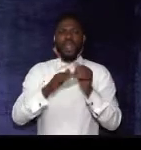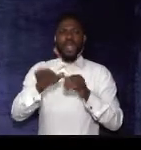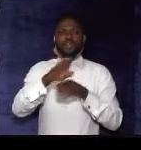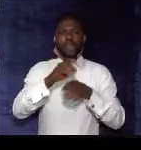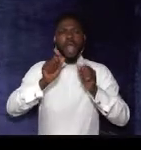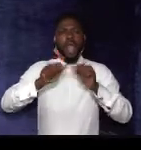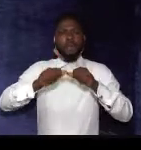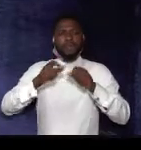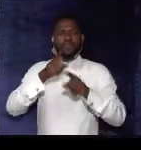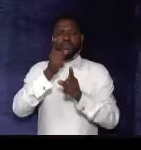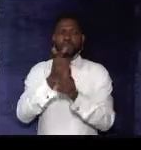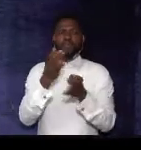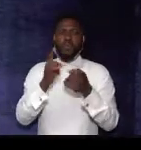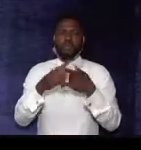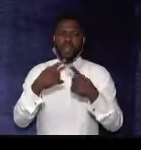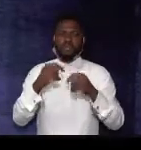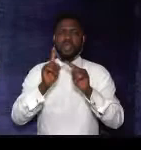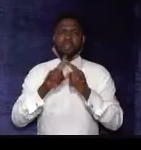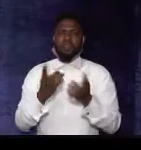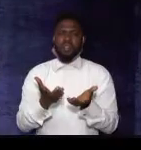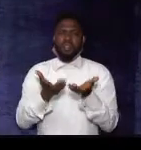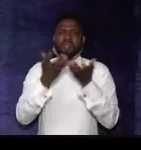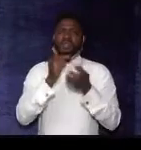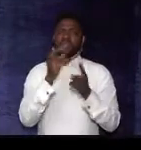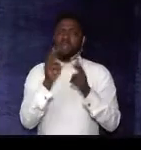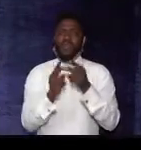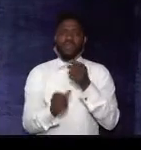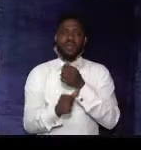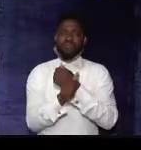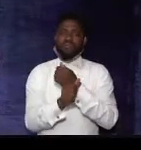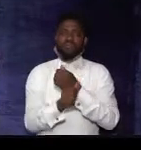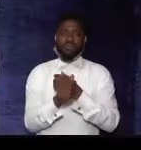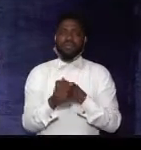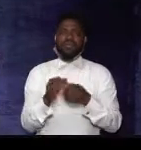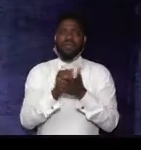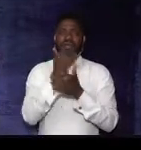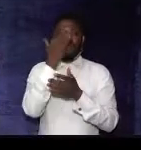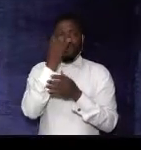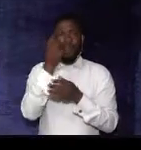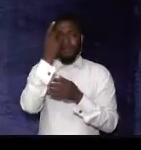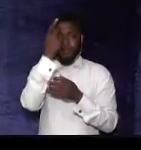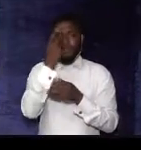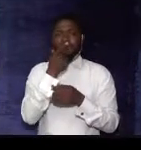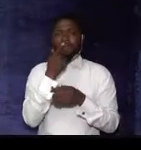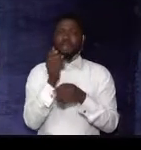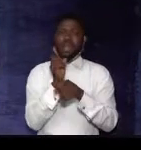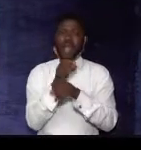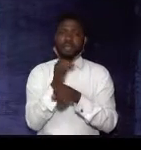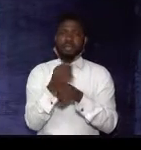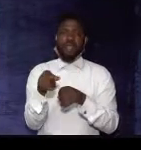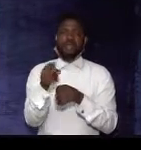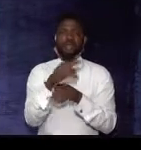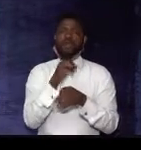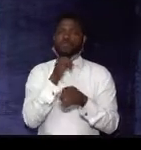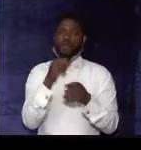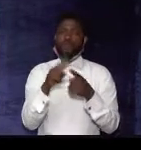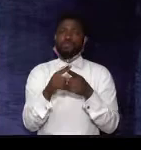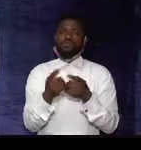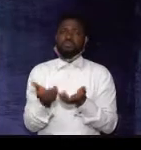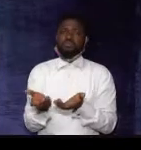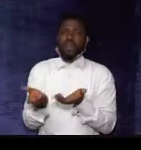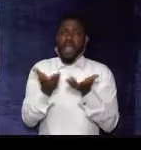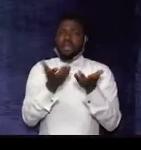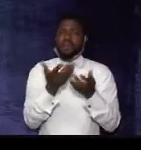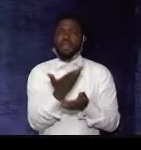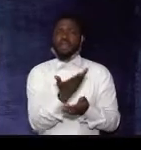your own ability, that you just want to try to lift it up. It's very risky. That is why the parents always advise you